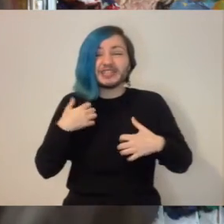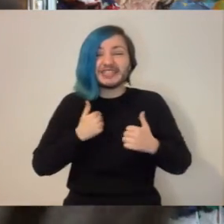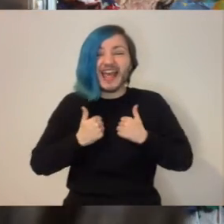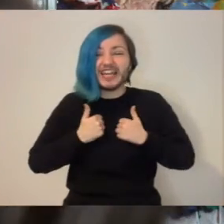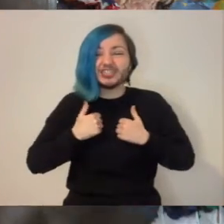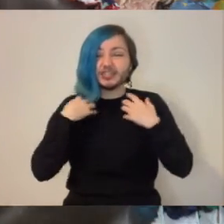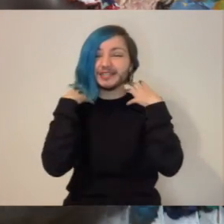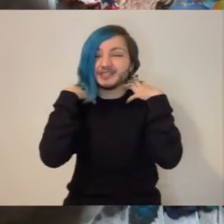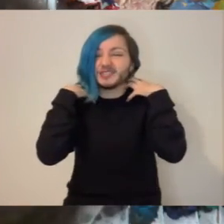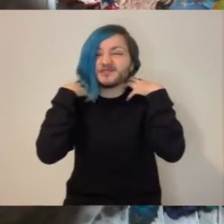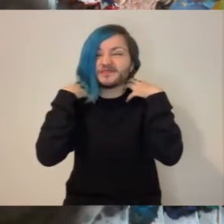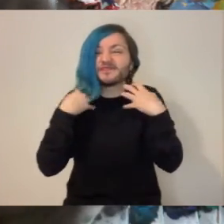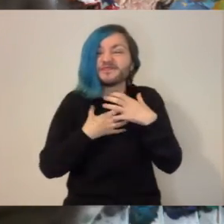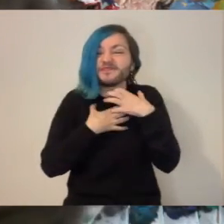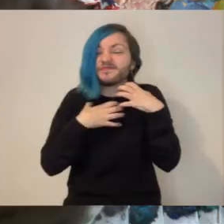in the